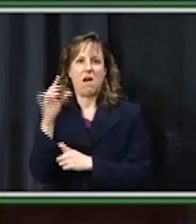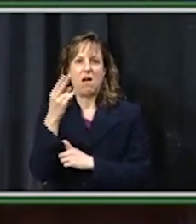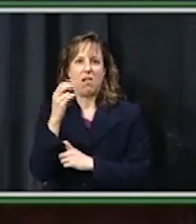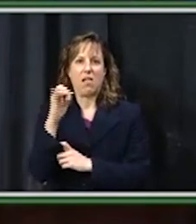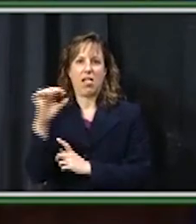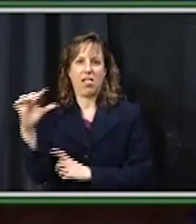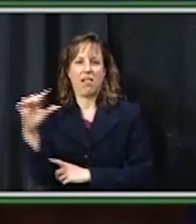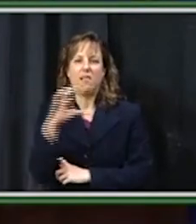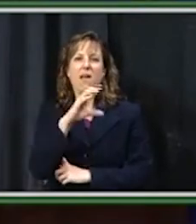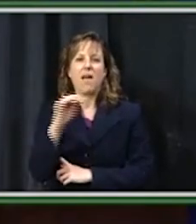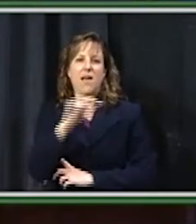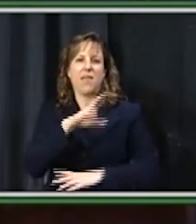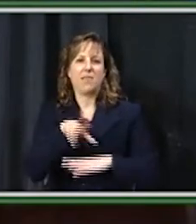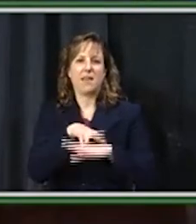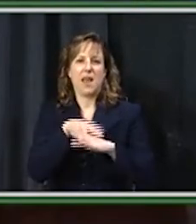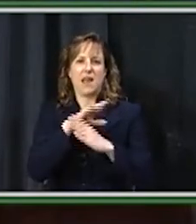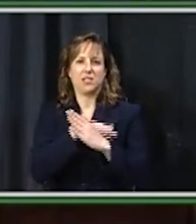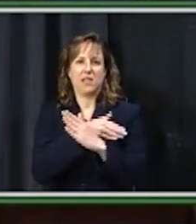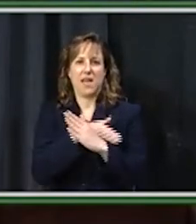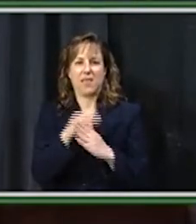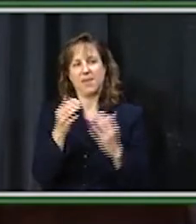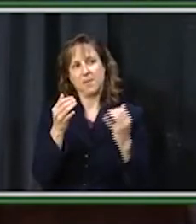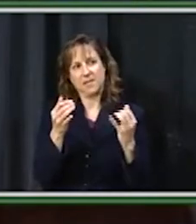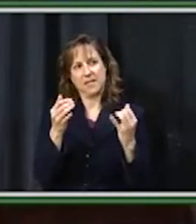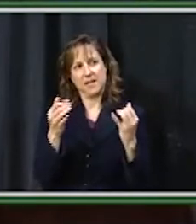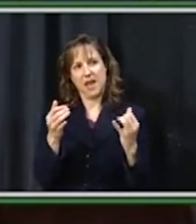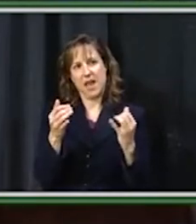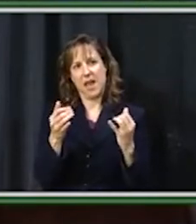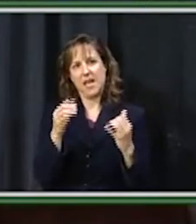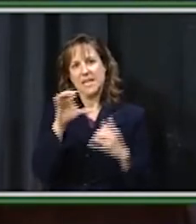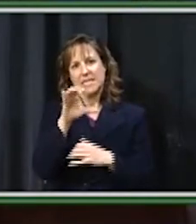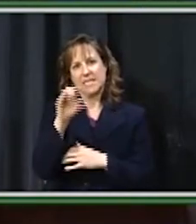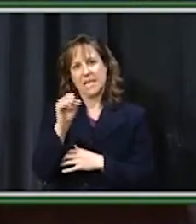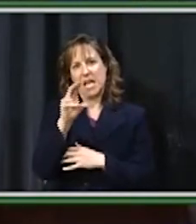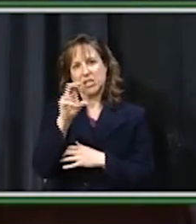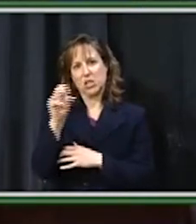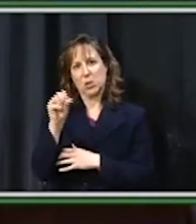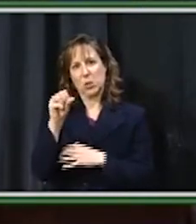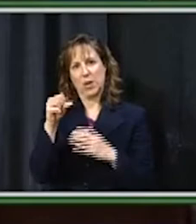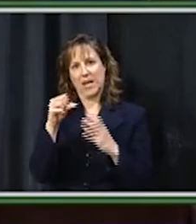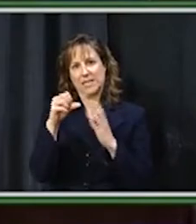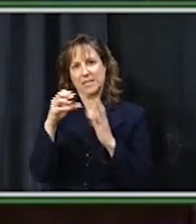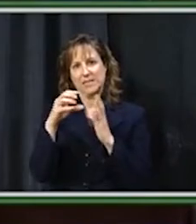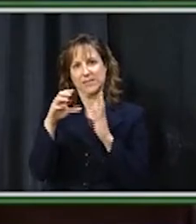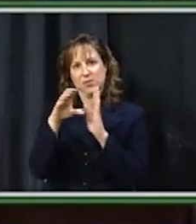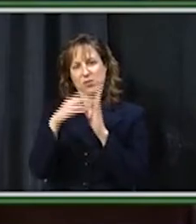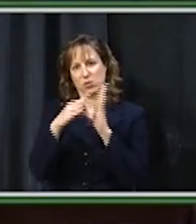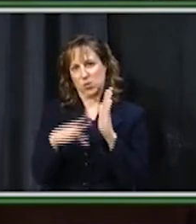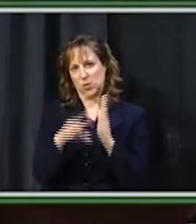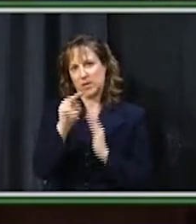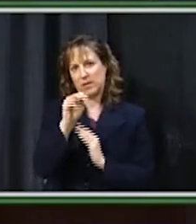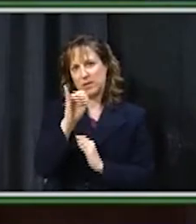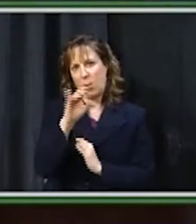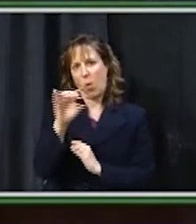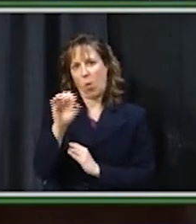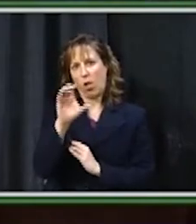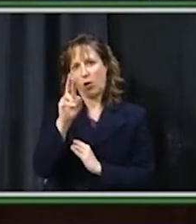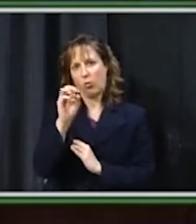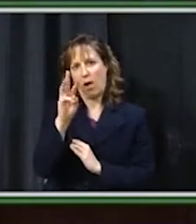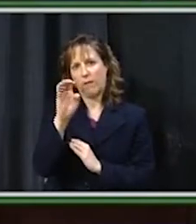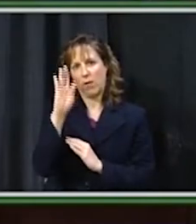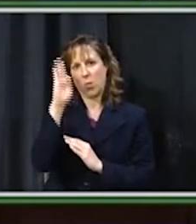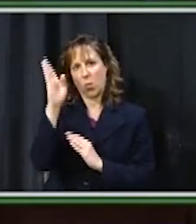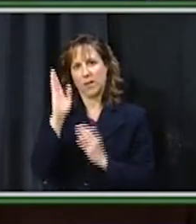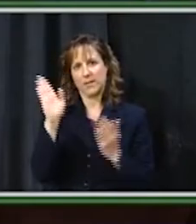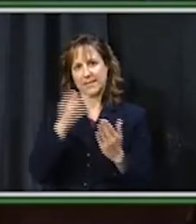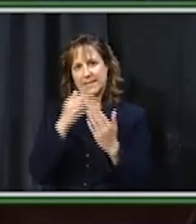our national anthem, performed today by Sacramento State student Nicole Crawford and